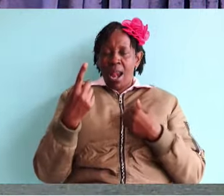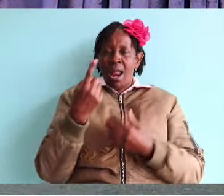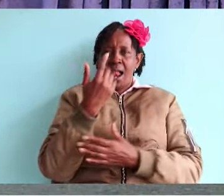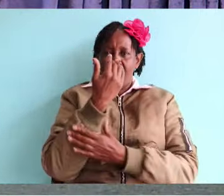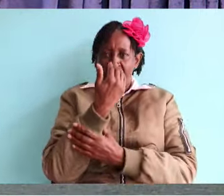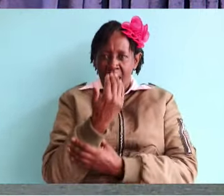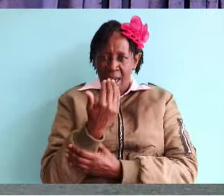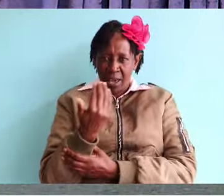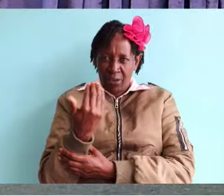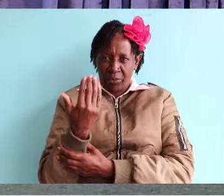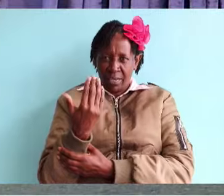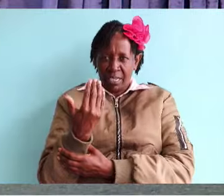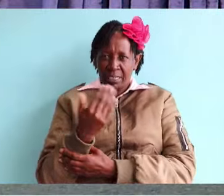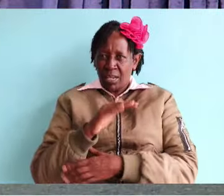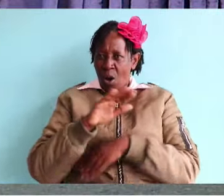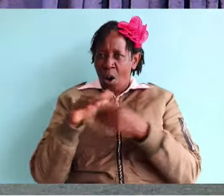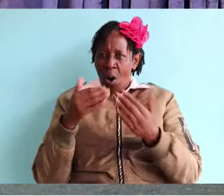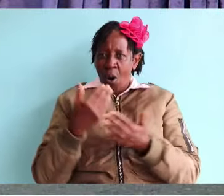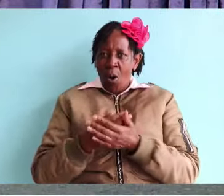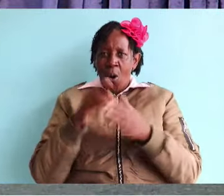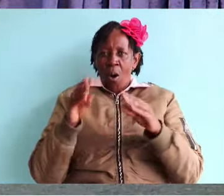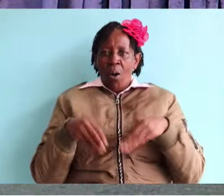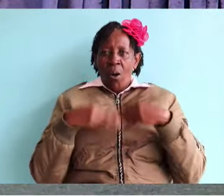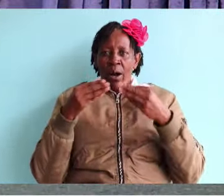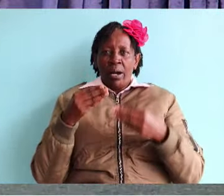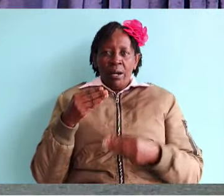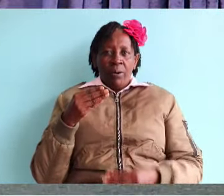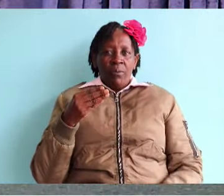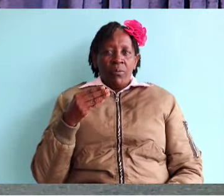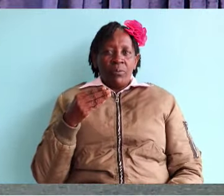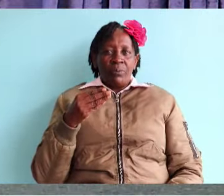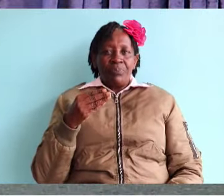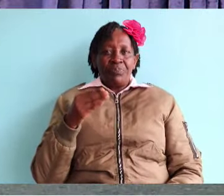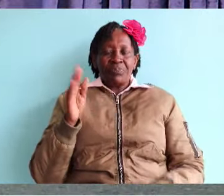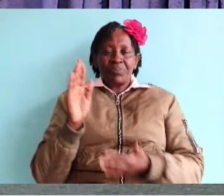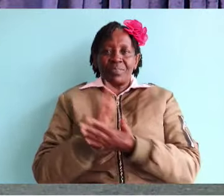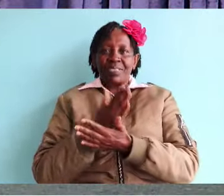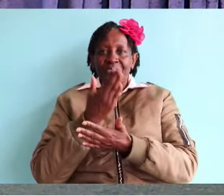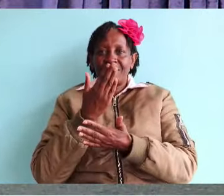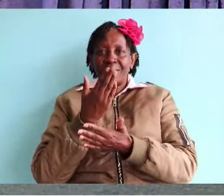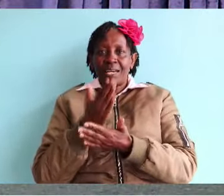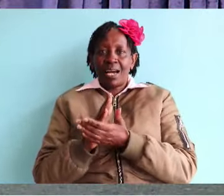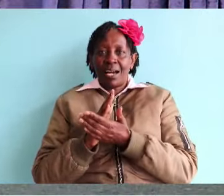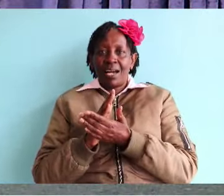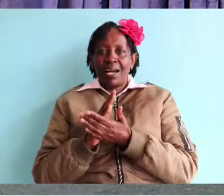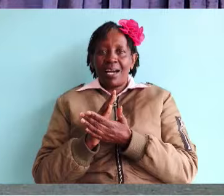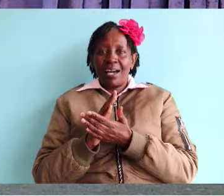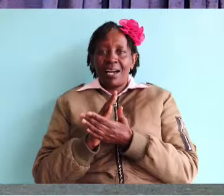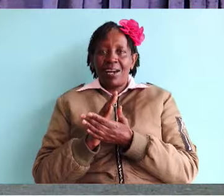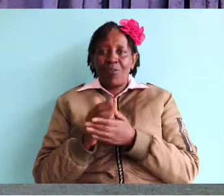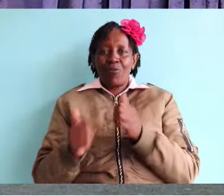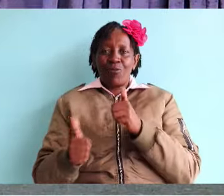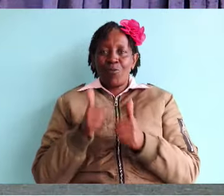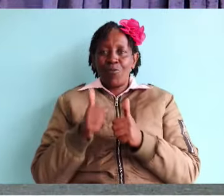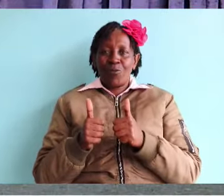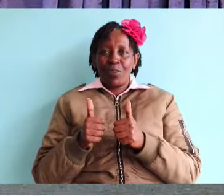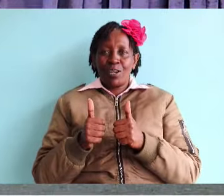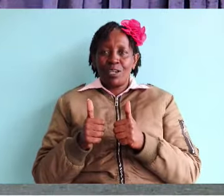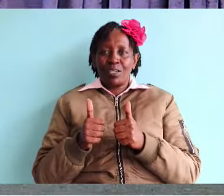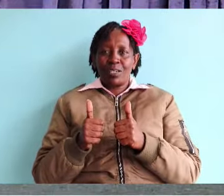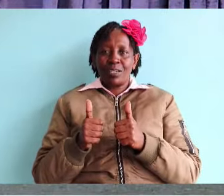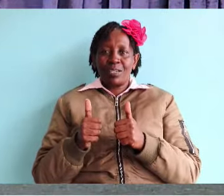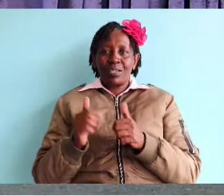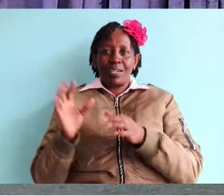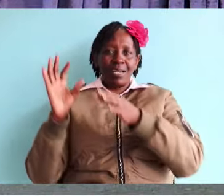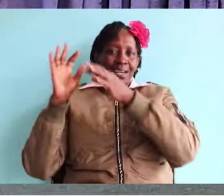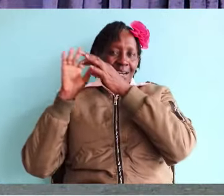of you give me an earring of your share of the plunder. It was the custom of the